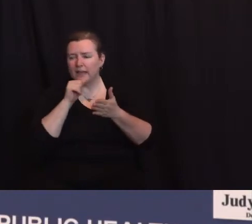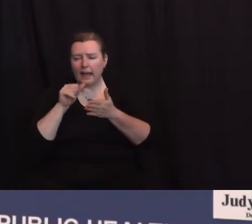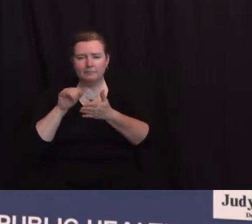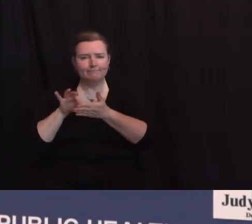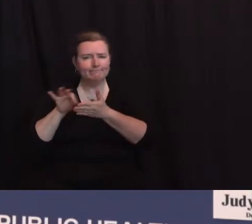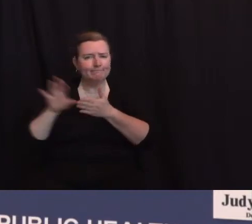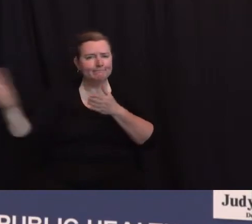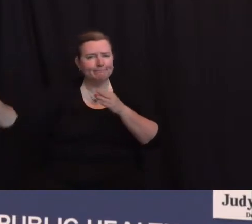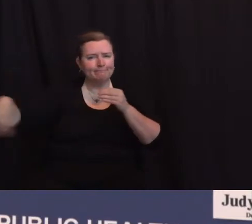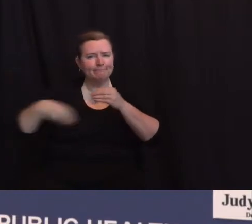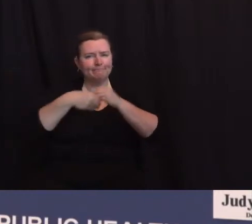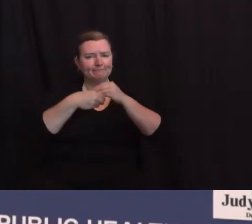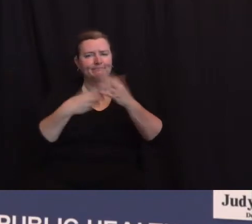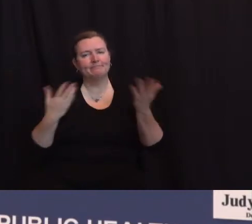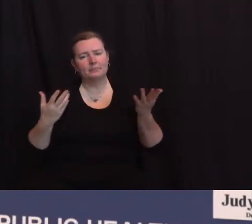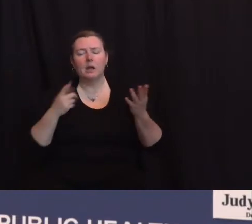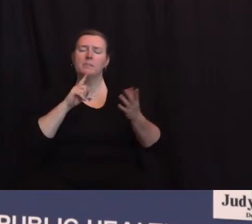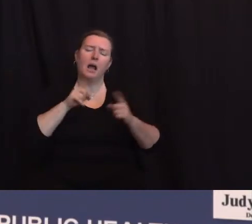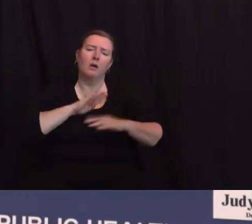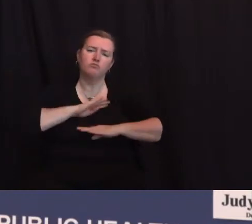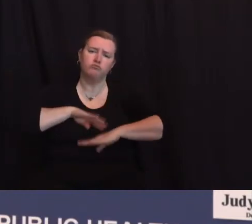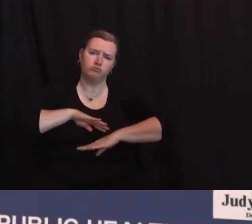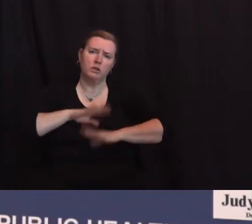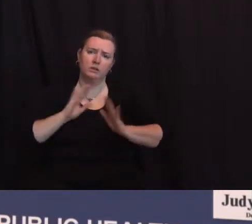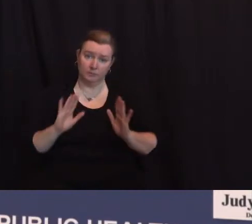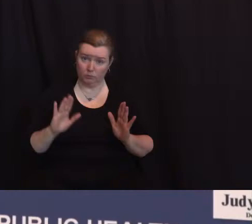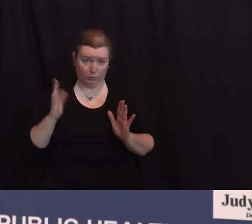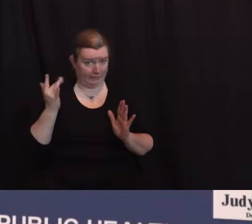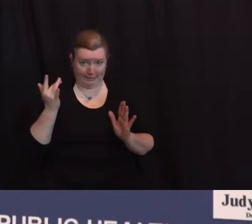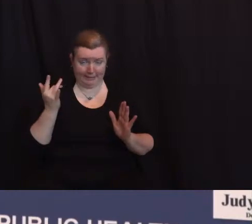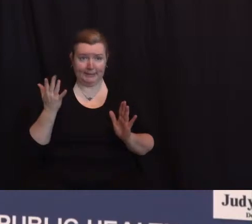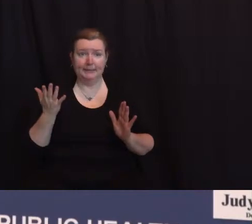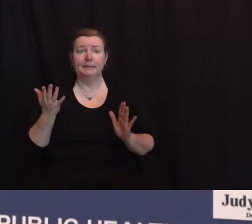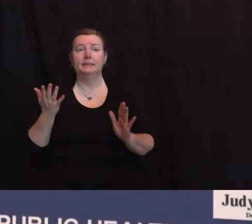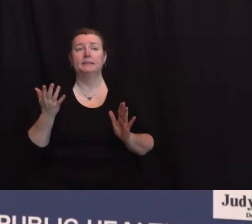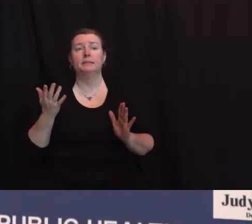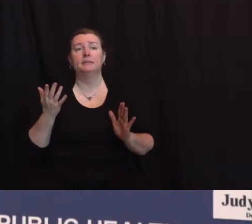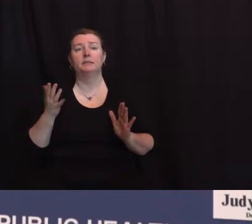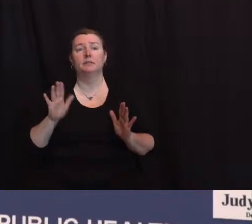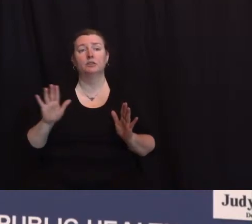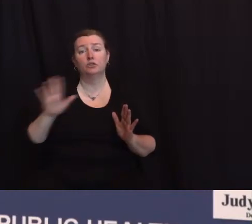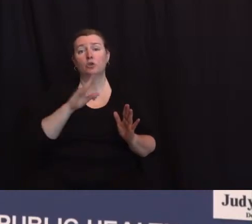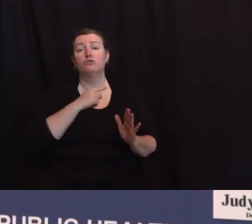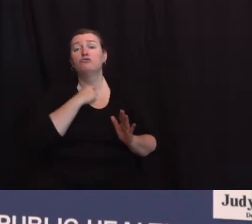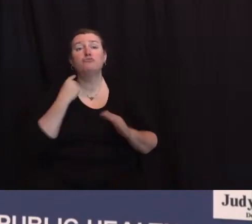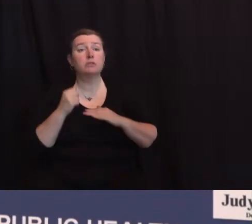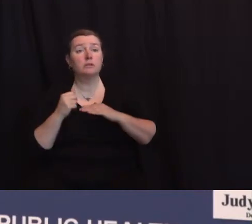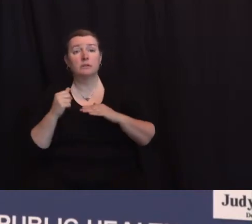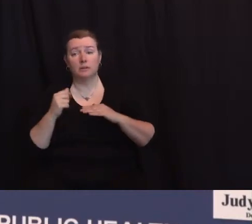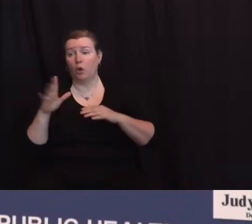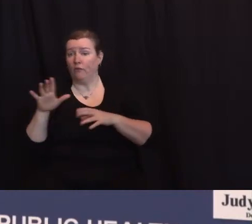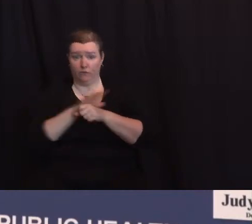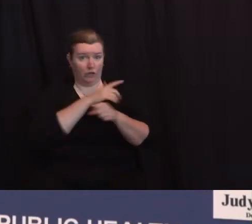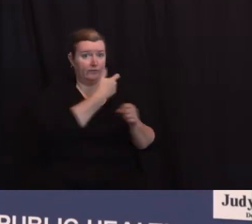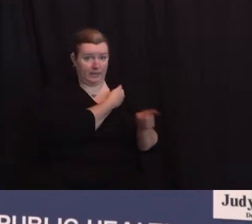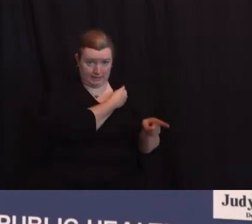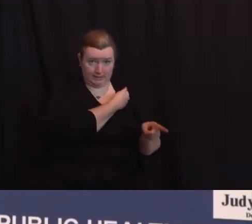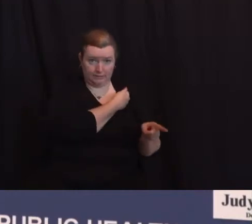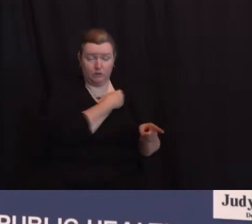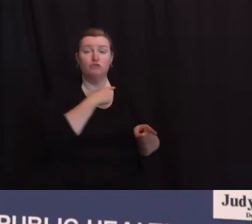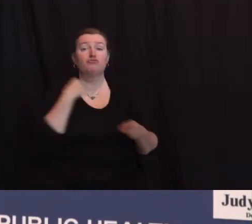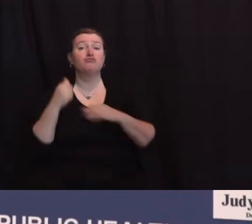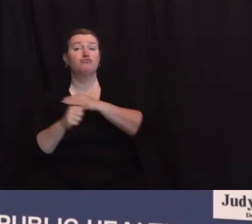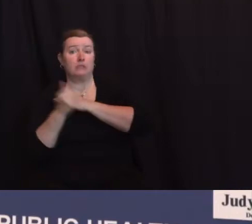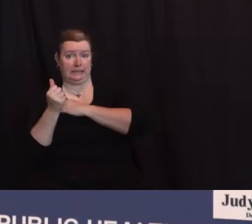reassuring. In this time period, the risk of a fully vaccinated individual testing positive was 602